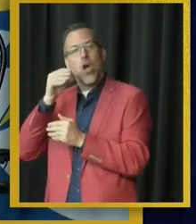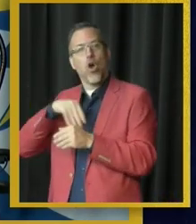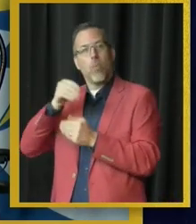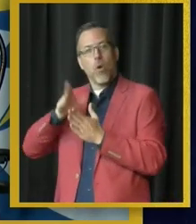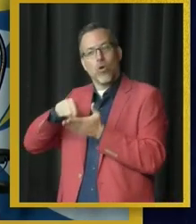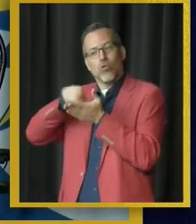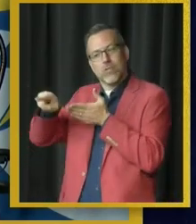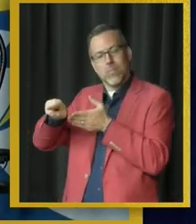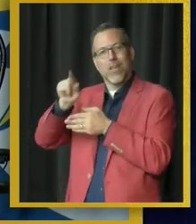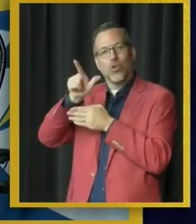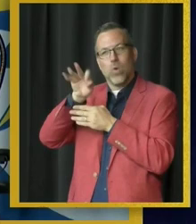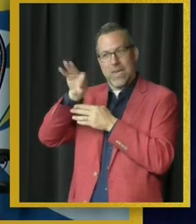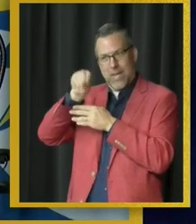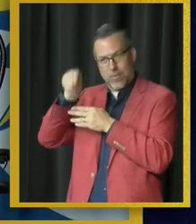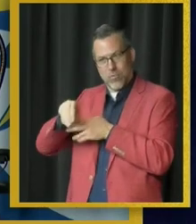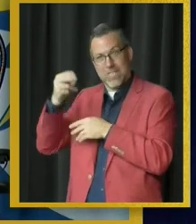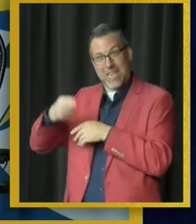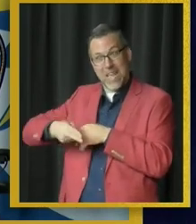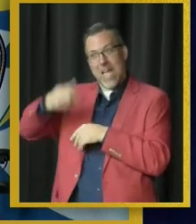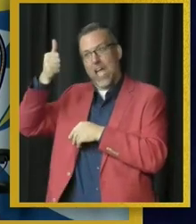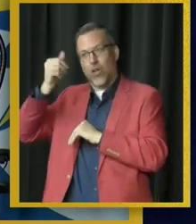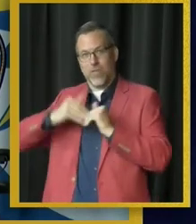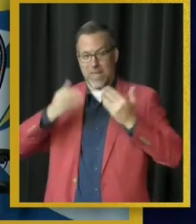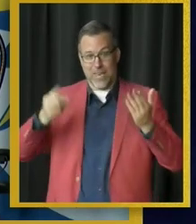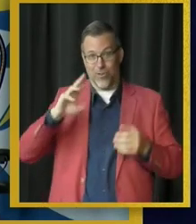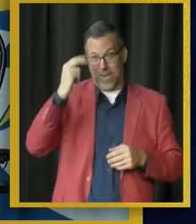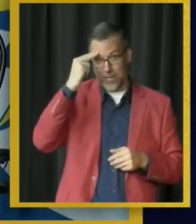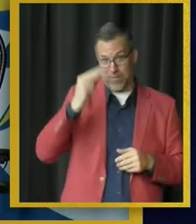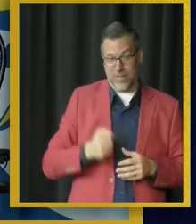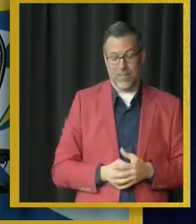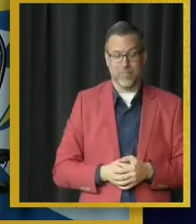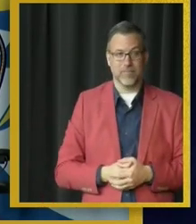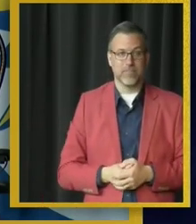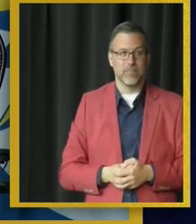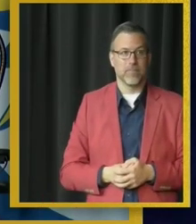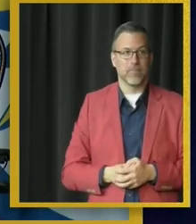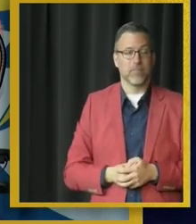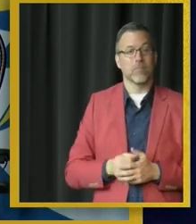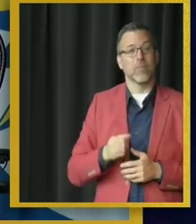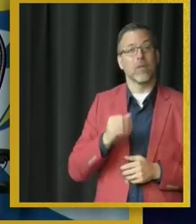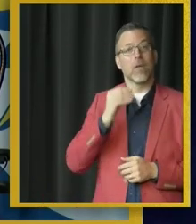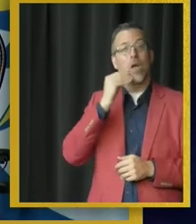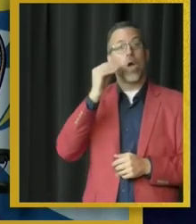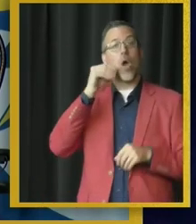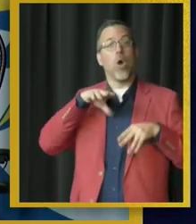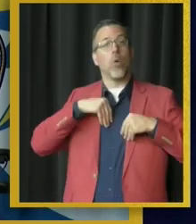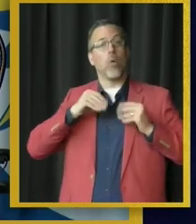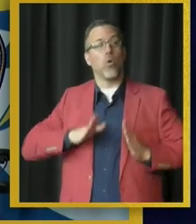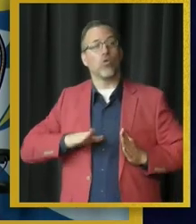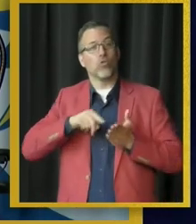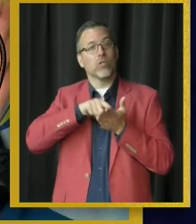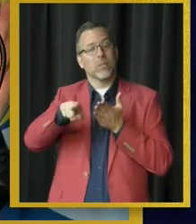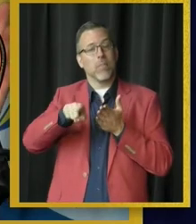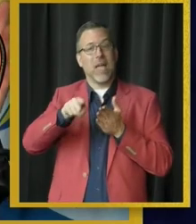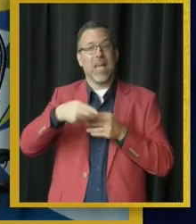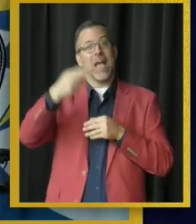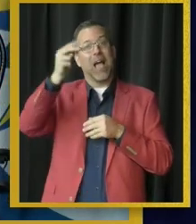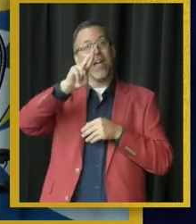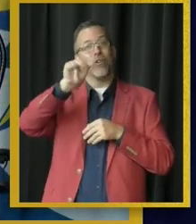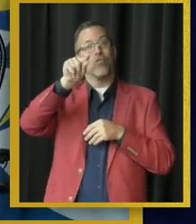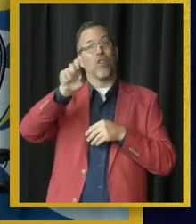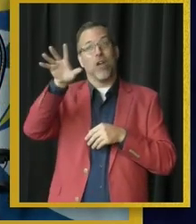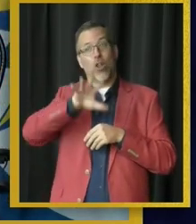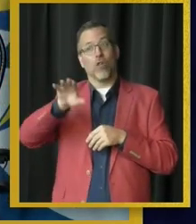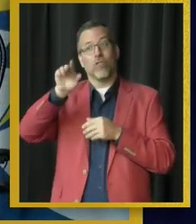rate 29% higher than we do in Nashville. And homeowners pay a higher tax rate in cities all across